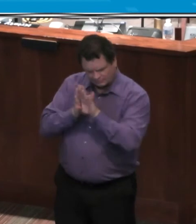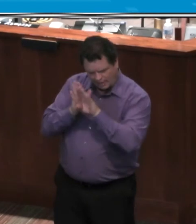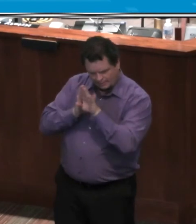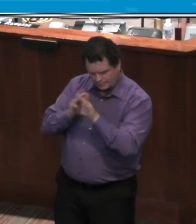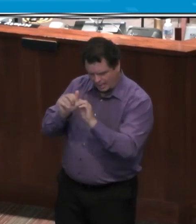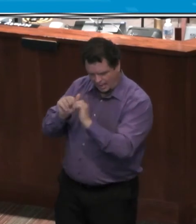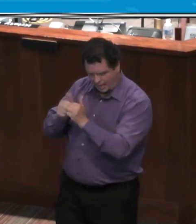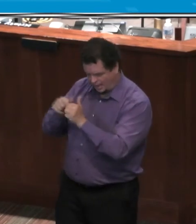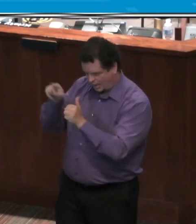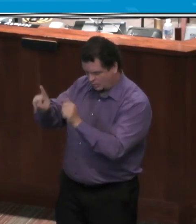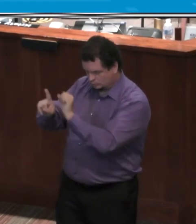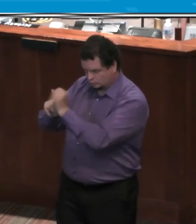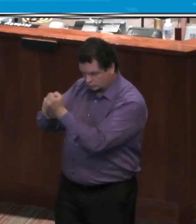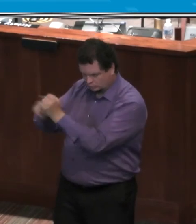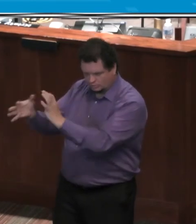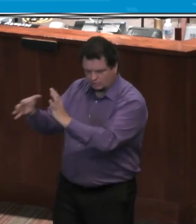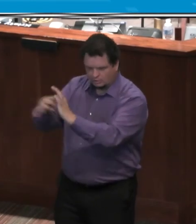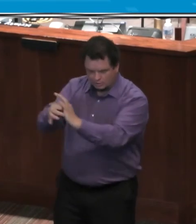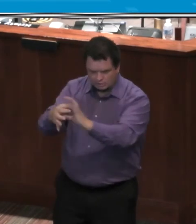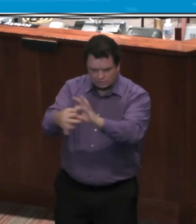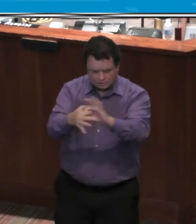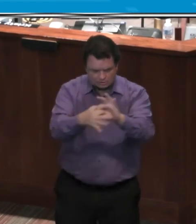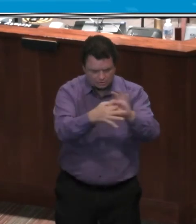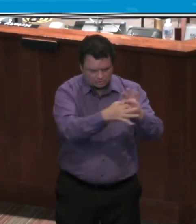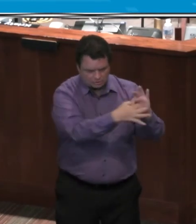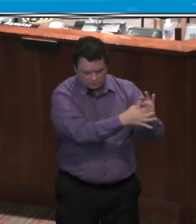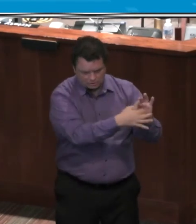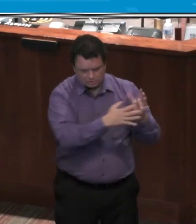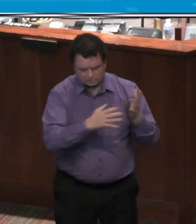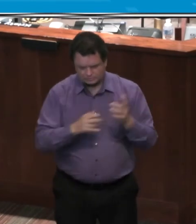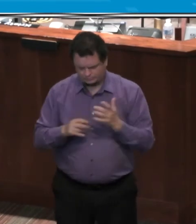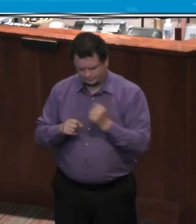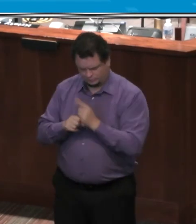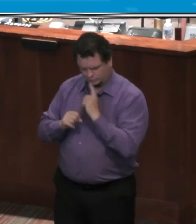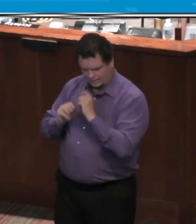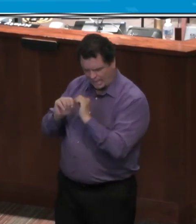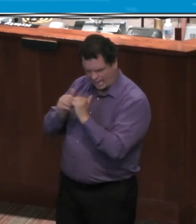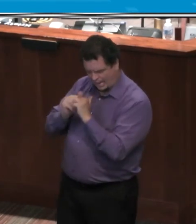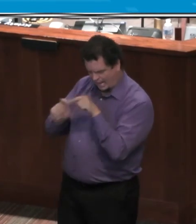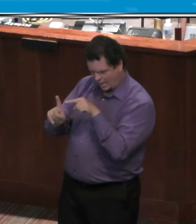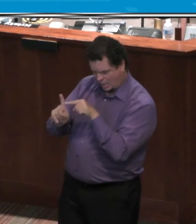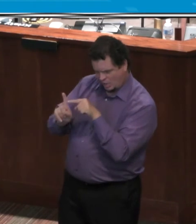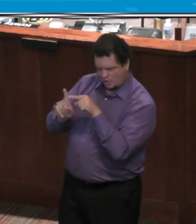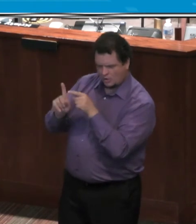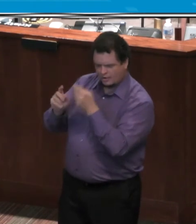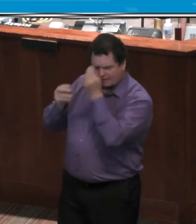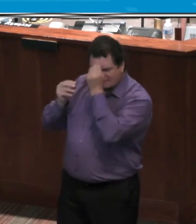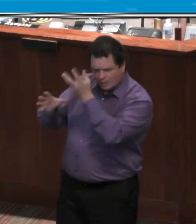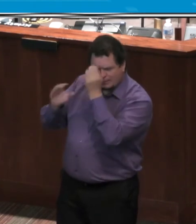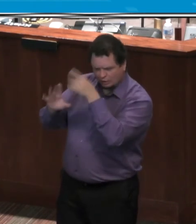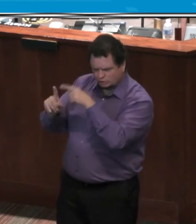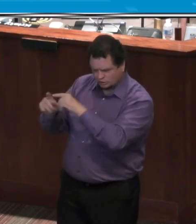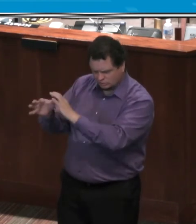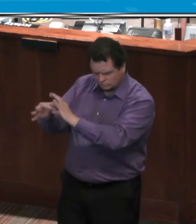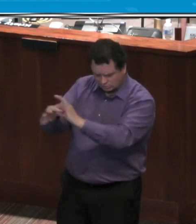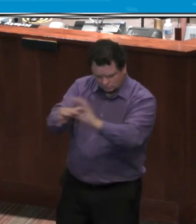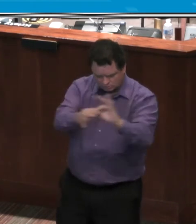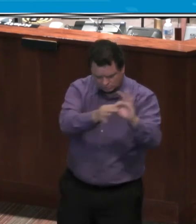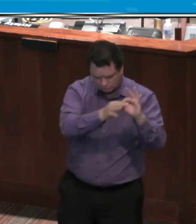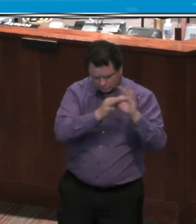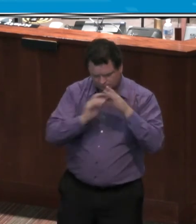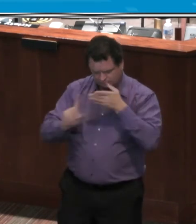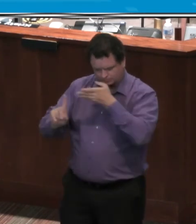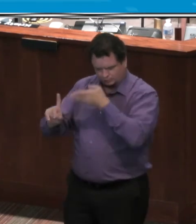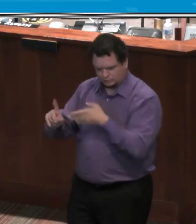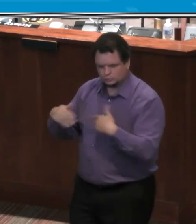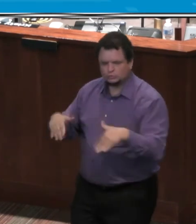some of this data in more meaningful ways. There certainly is a lot of work to be doing in that, but it's a very important aspect that